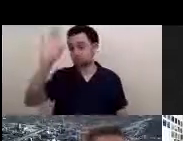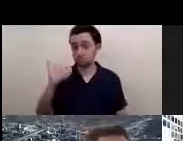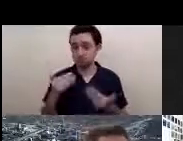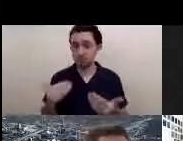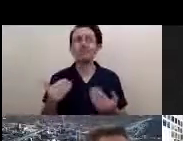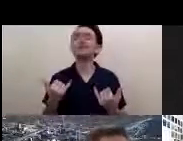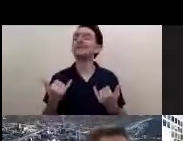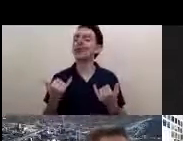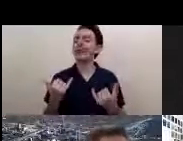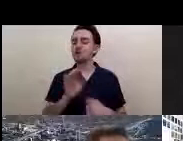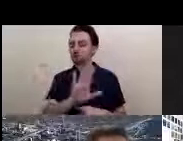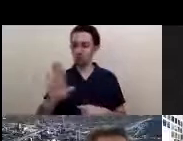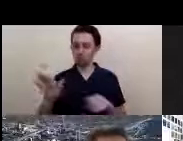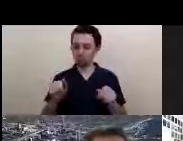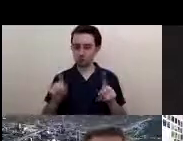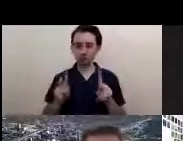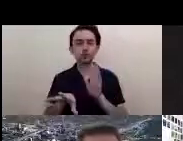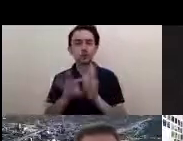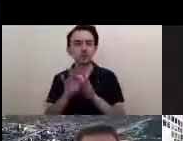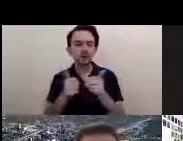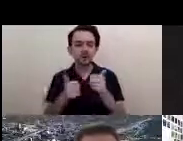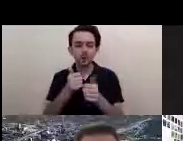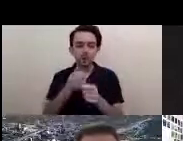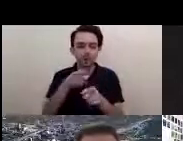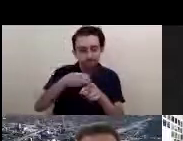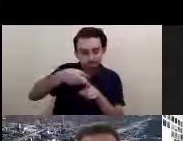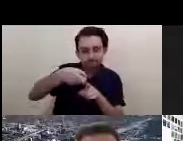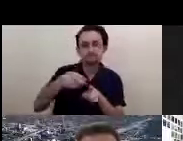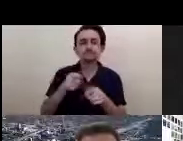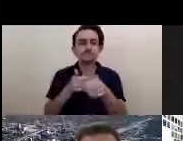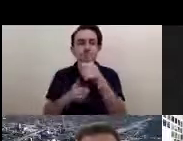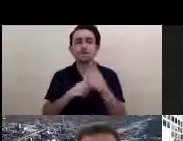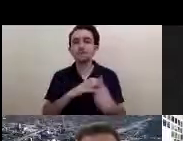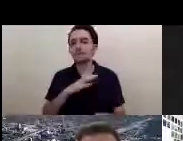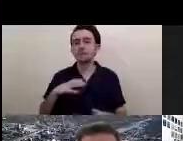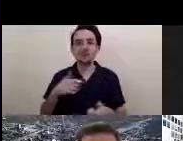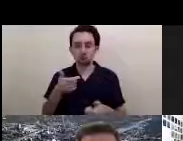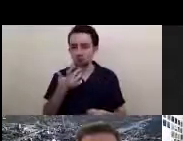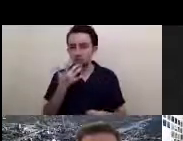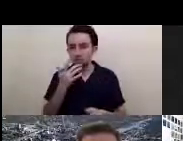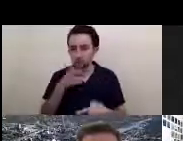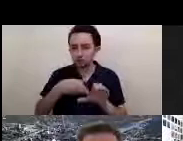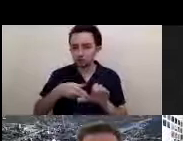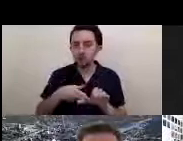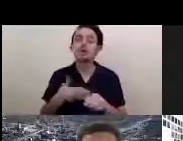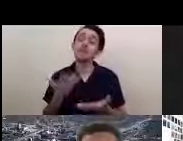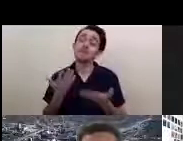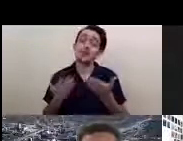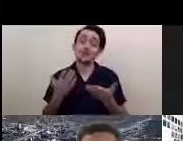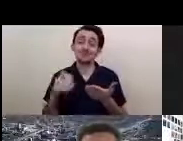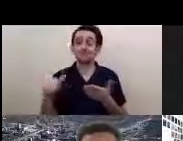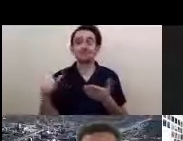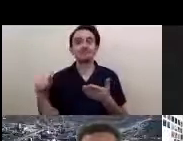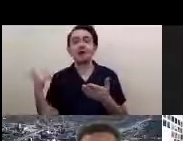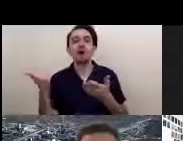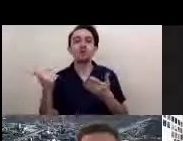or either of these subcommittees. And there might even be smaller subcommittees within them. You could